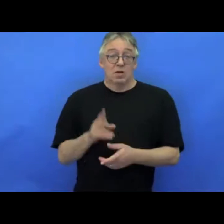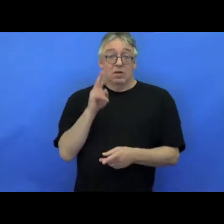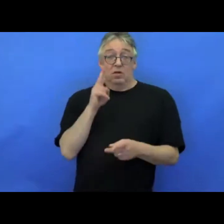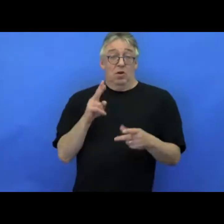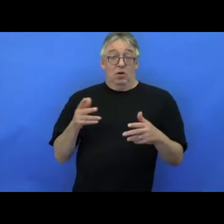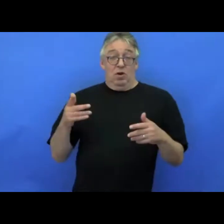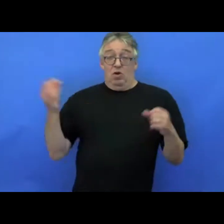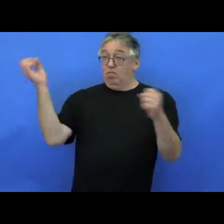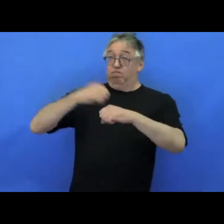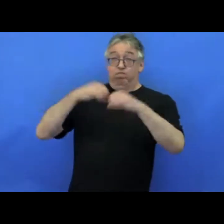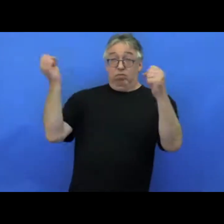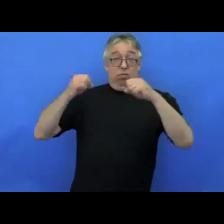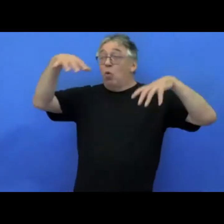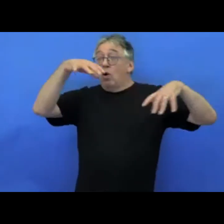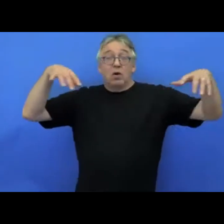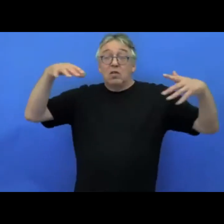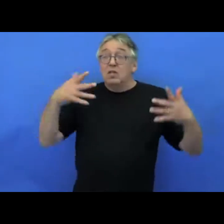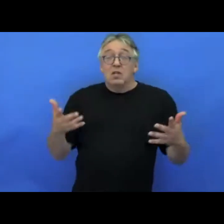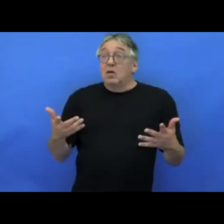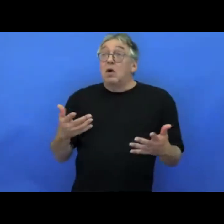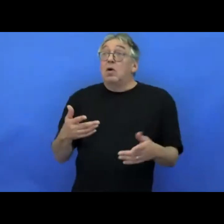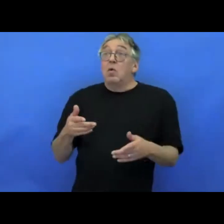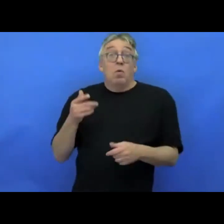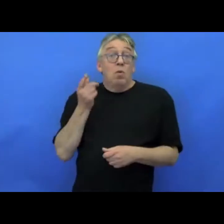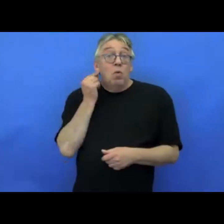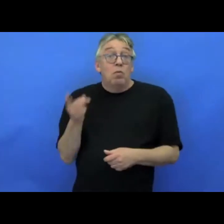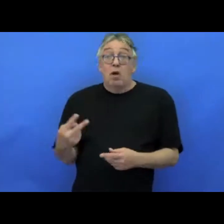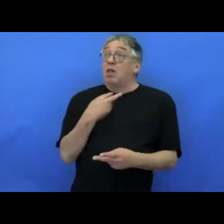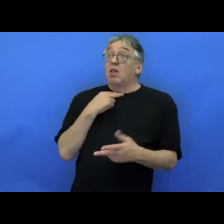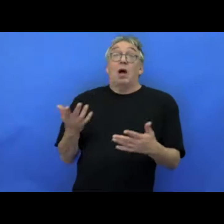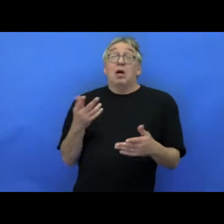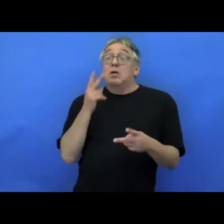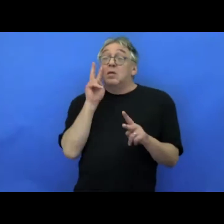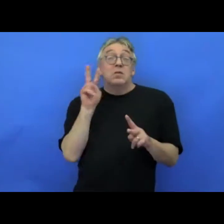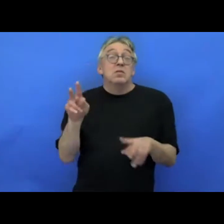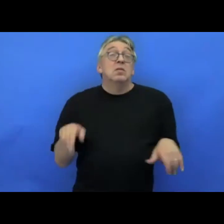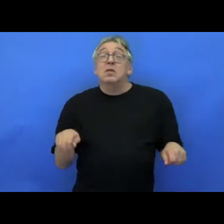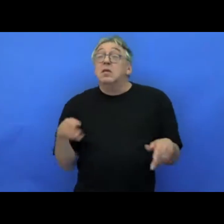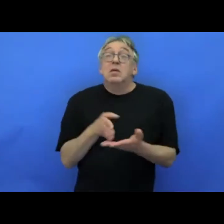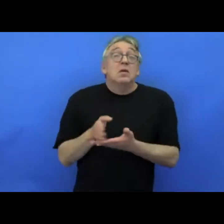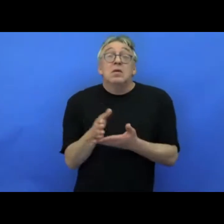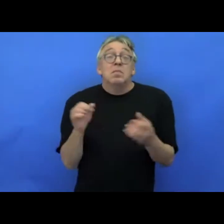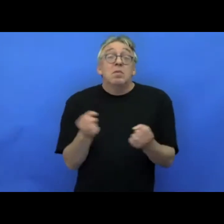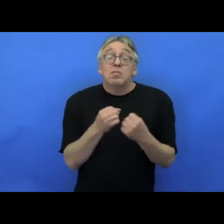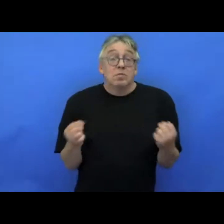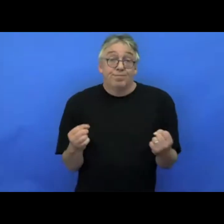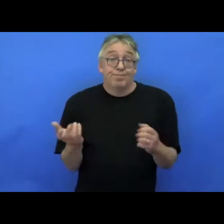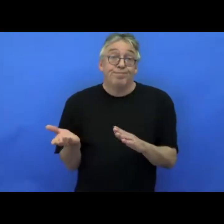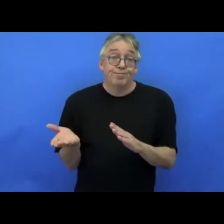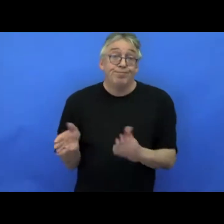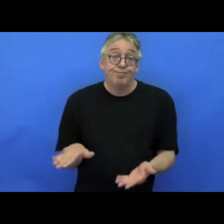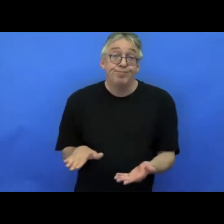she couldn't find her way and she couldn't escape. Therefore, the humanitarian organizations should